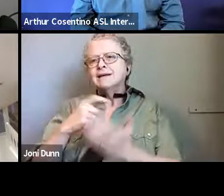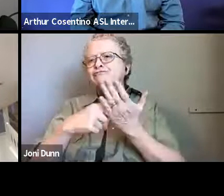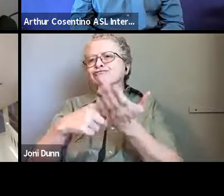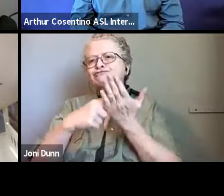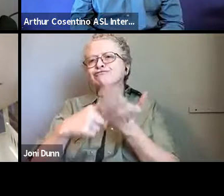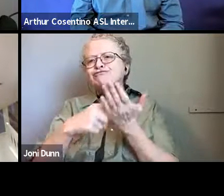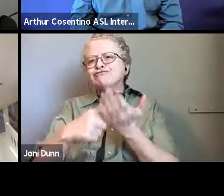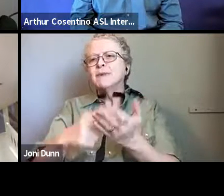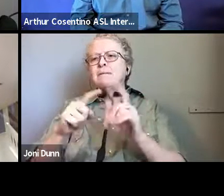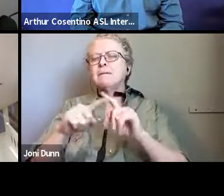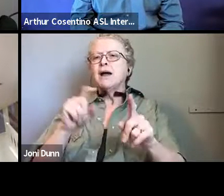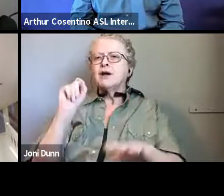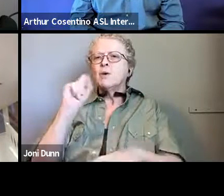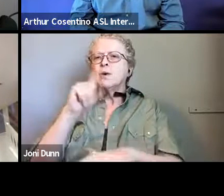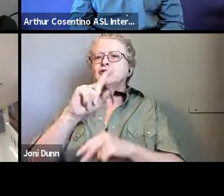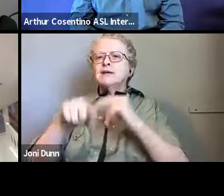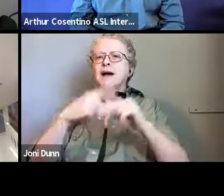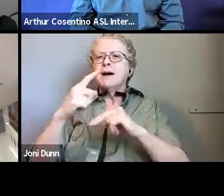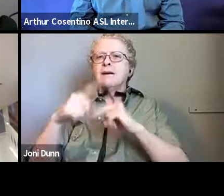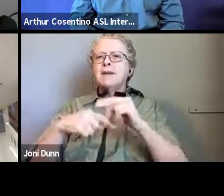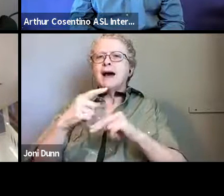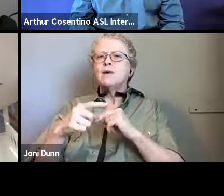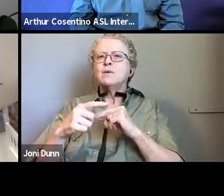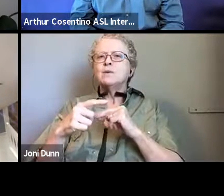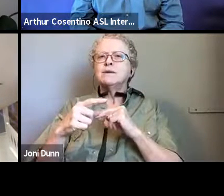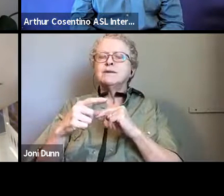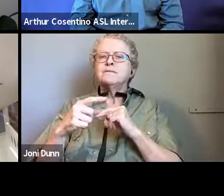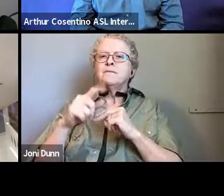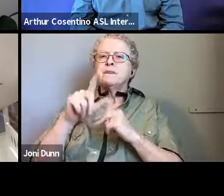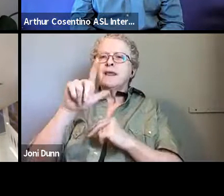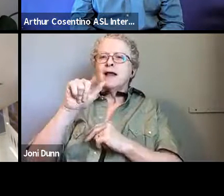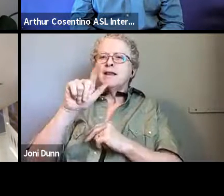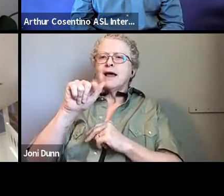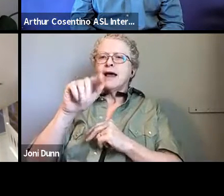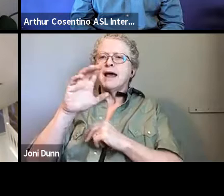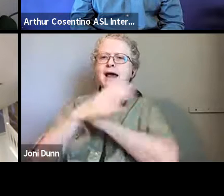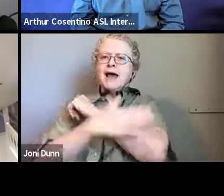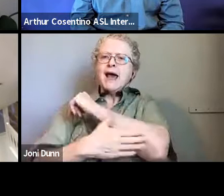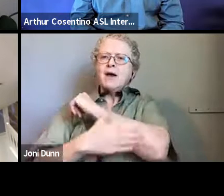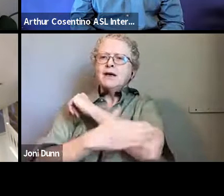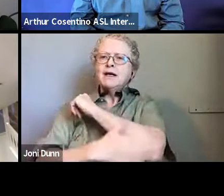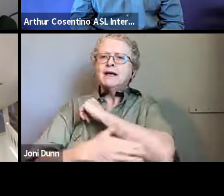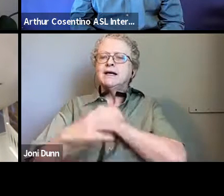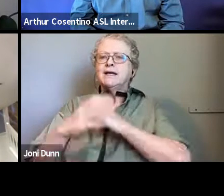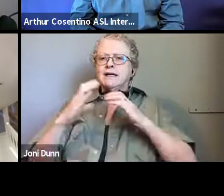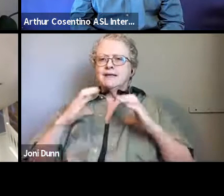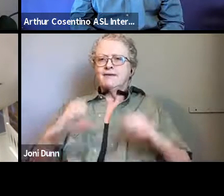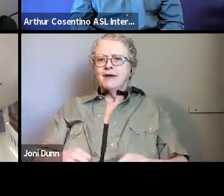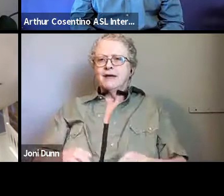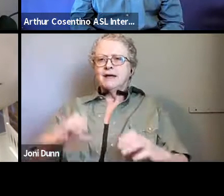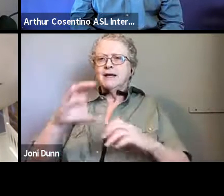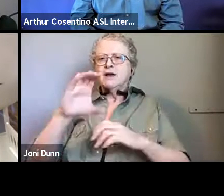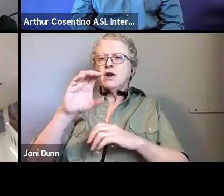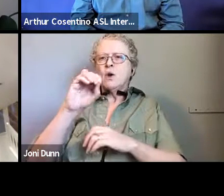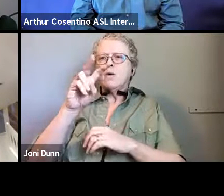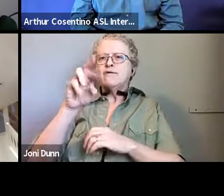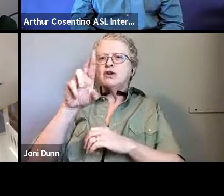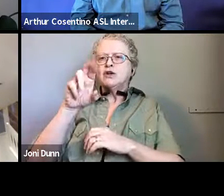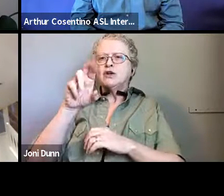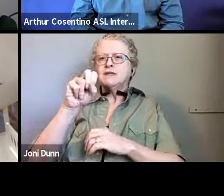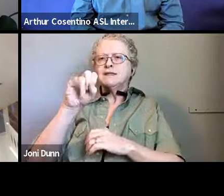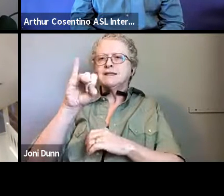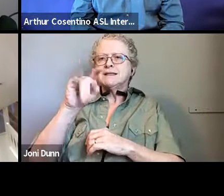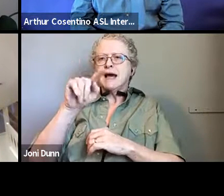question about civilian review boards, in LA County, we do have something called the Civilian Oversight Commission. It's a civilian